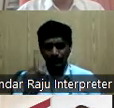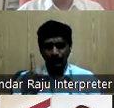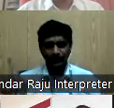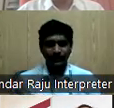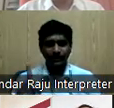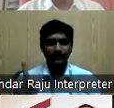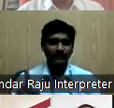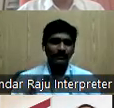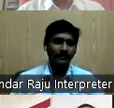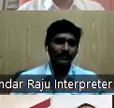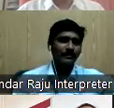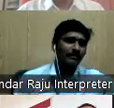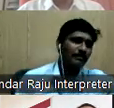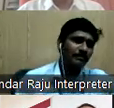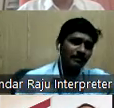the